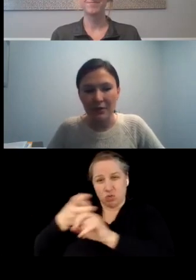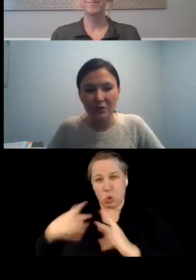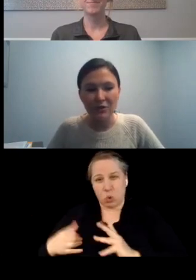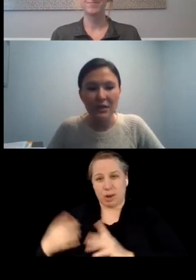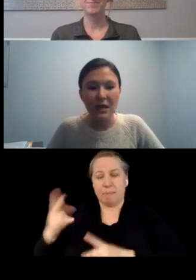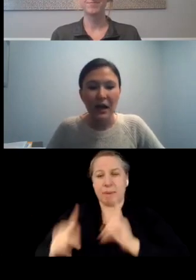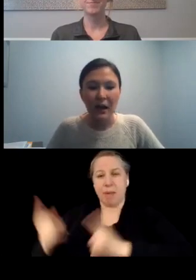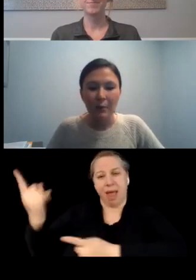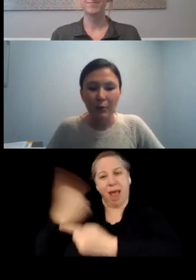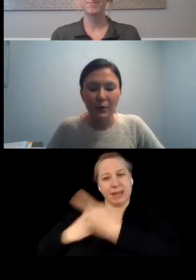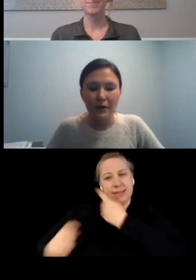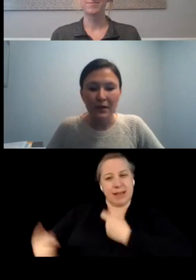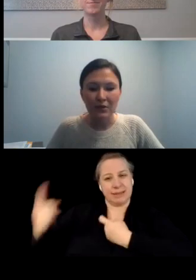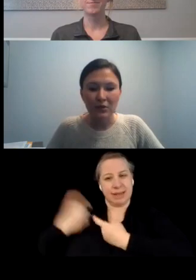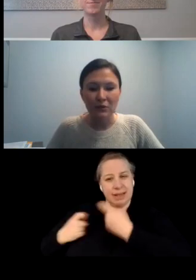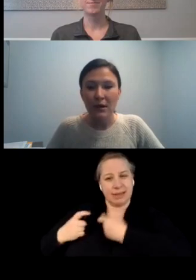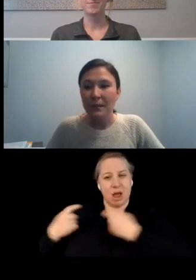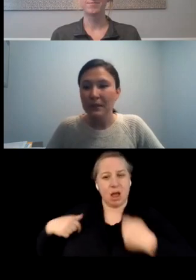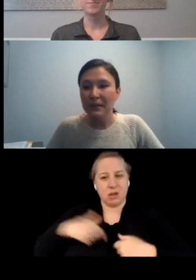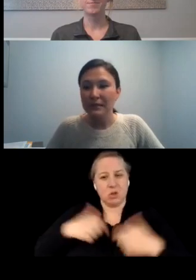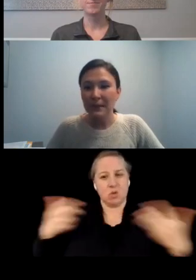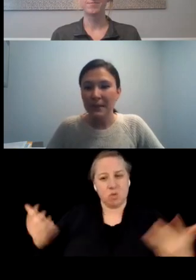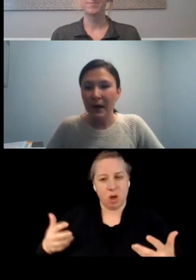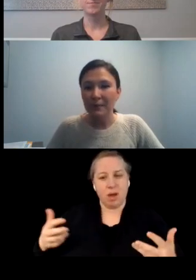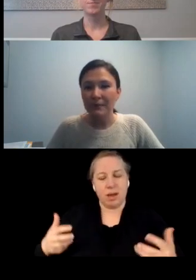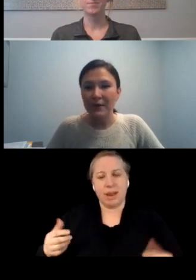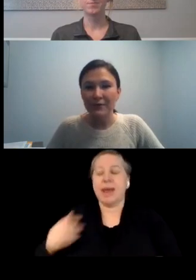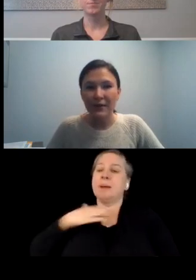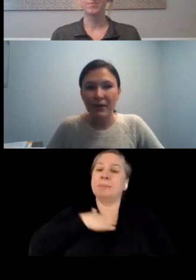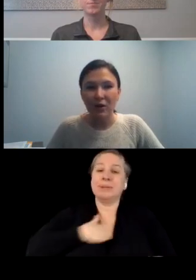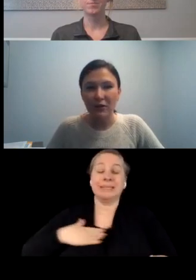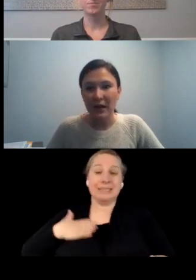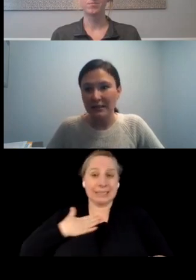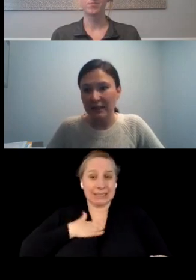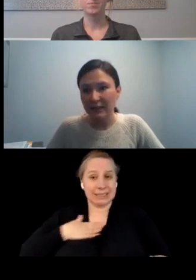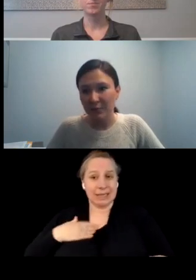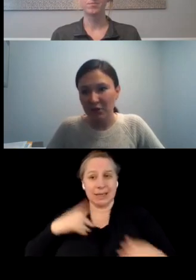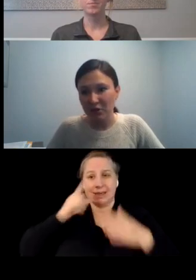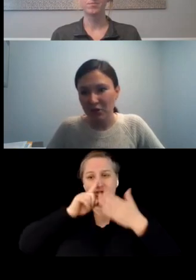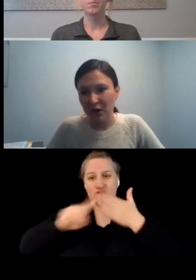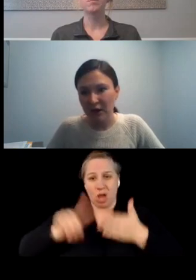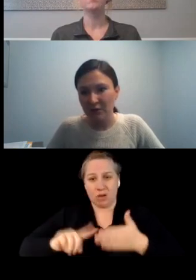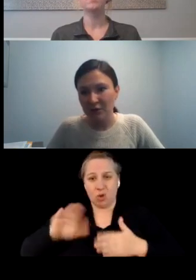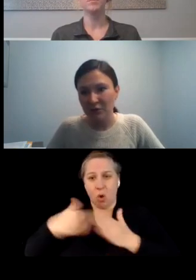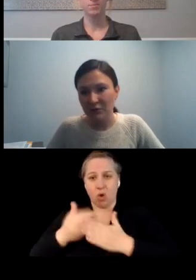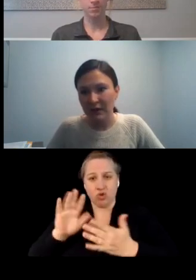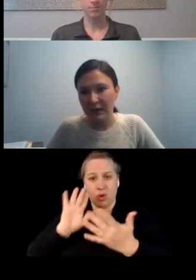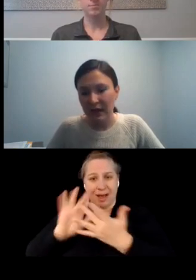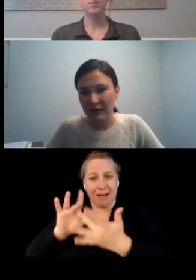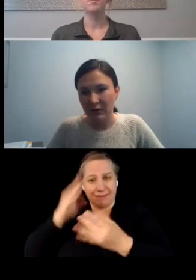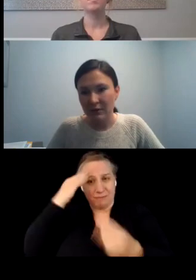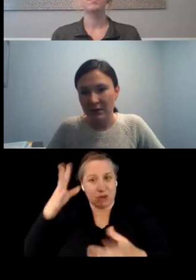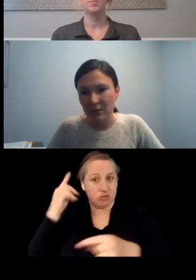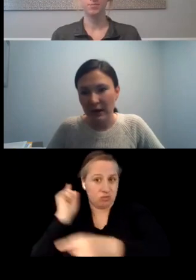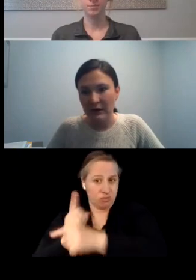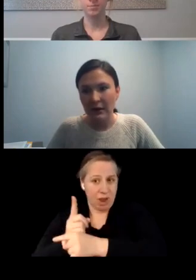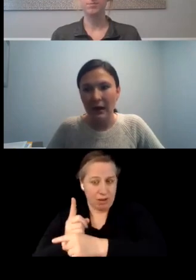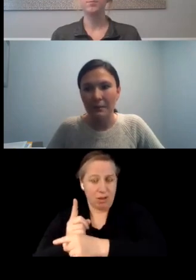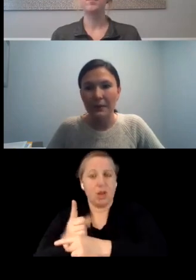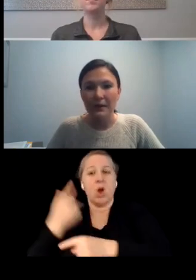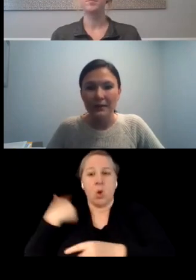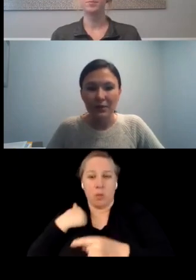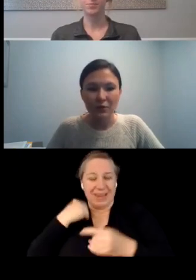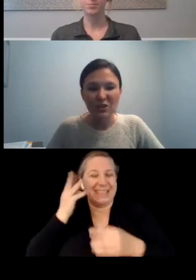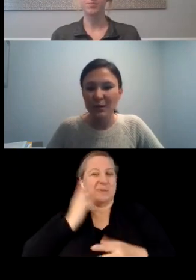talk to the hiring managers or we run into issues. Please verify that all of your contact information is correct. We do run into that every once in a